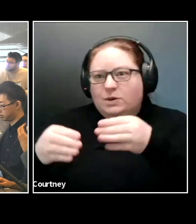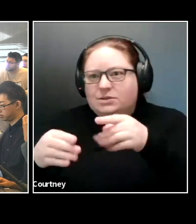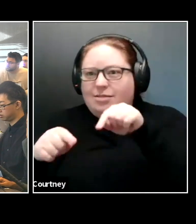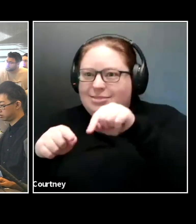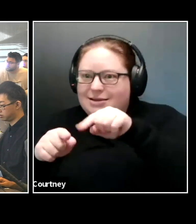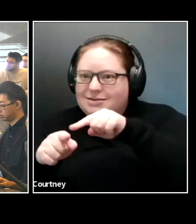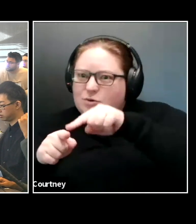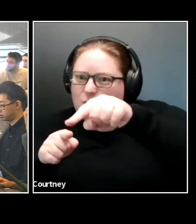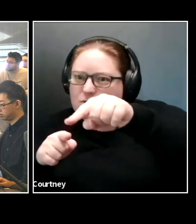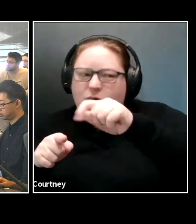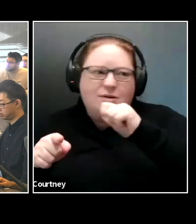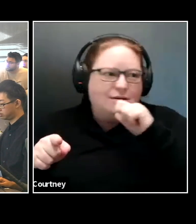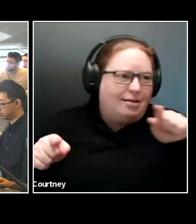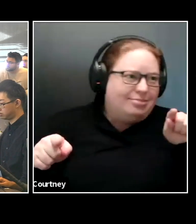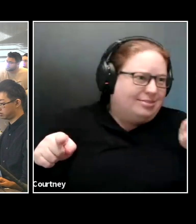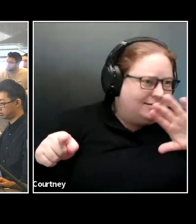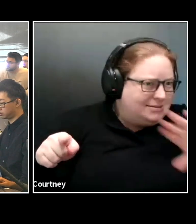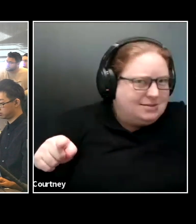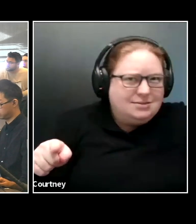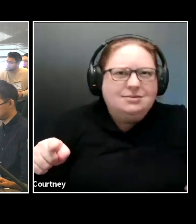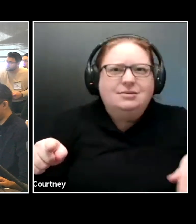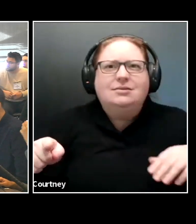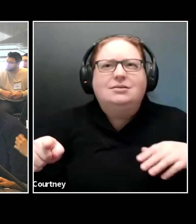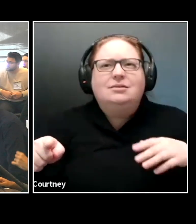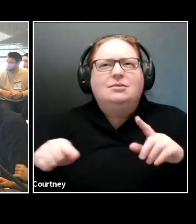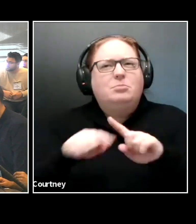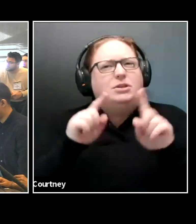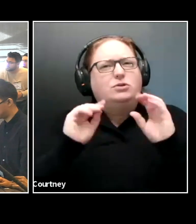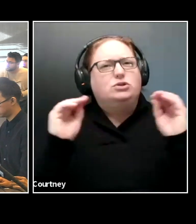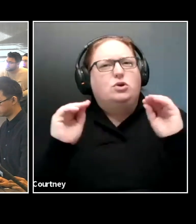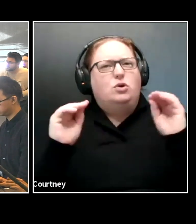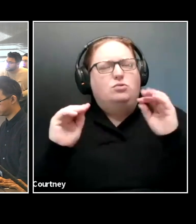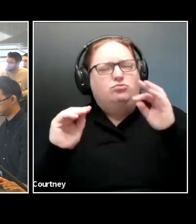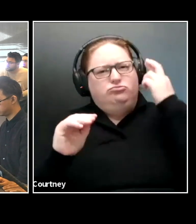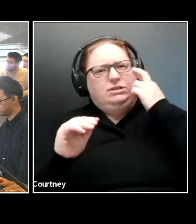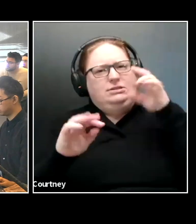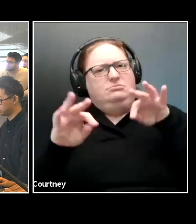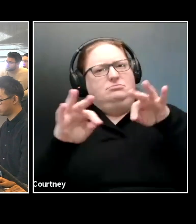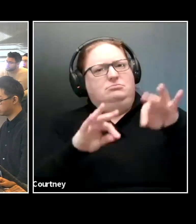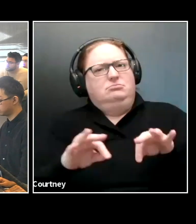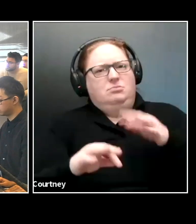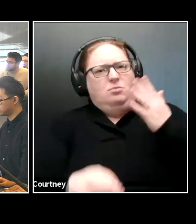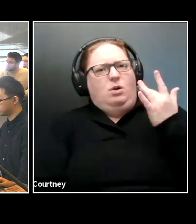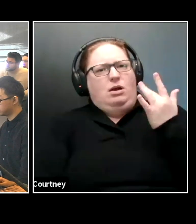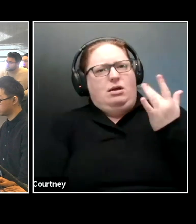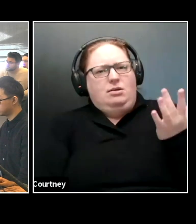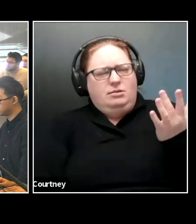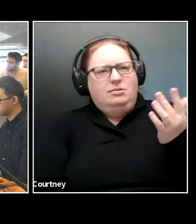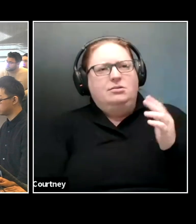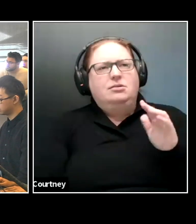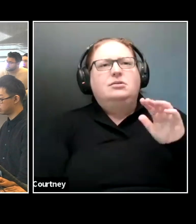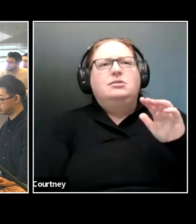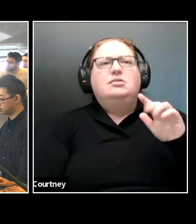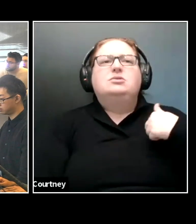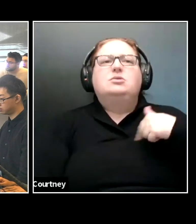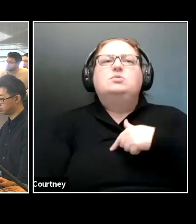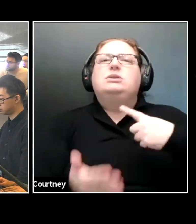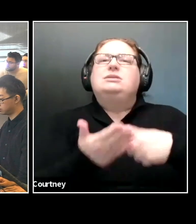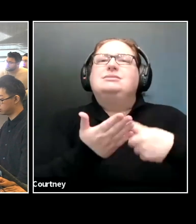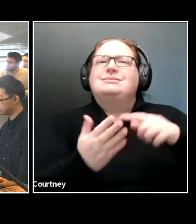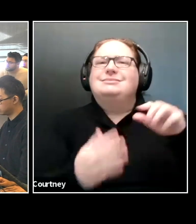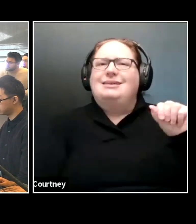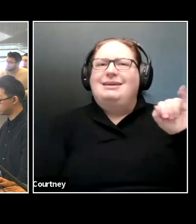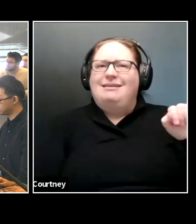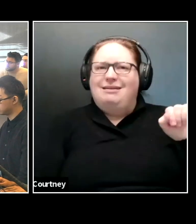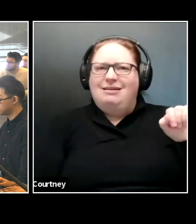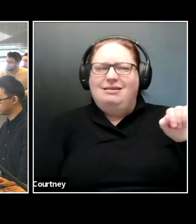focusing over here. I'm just curious, since we're talking AI, what's in your mind is the viability of